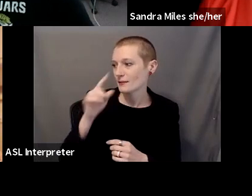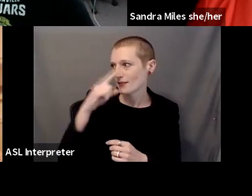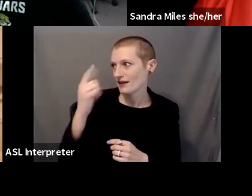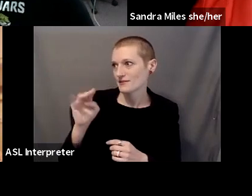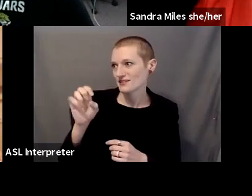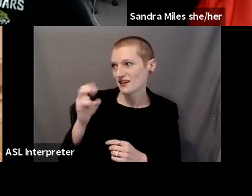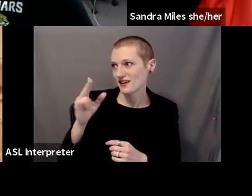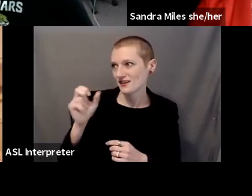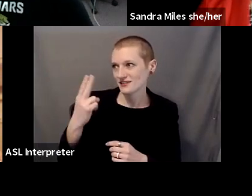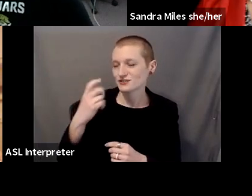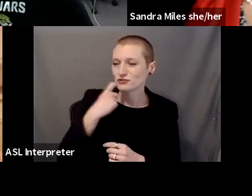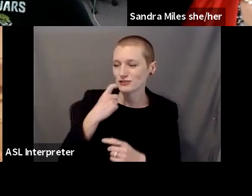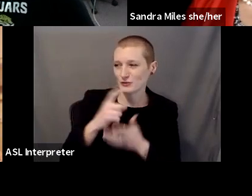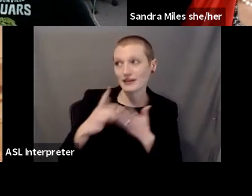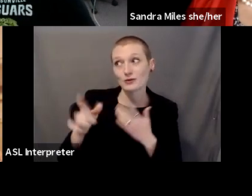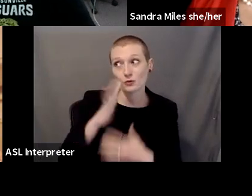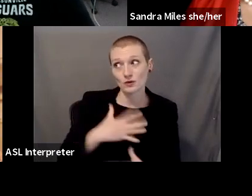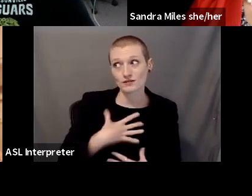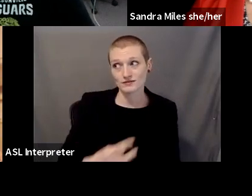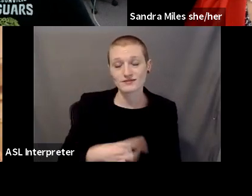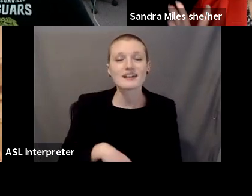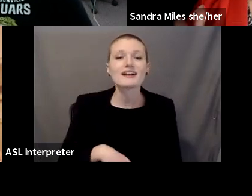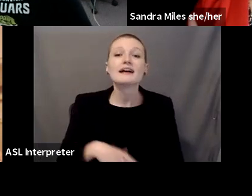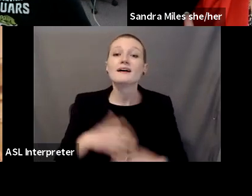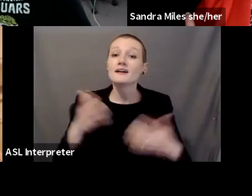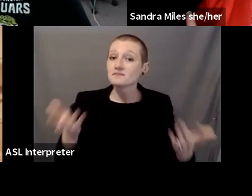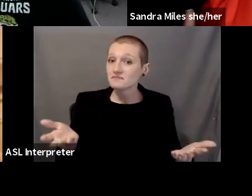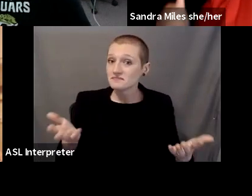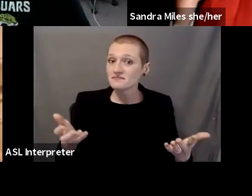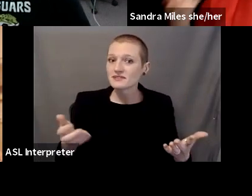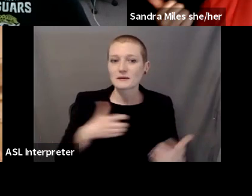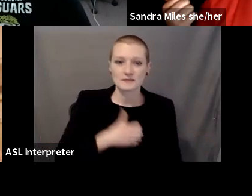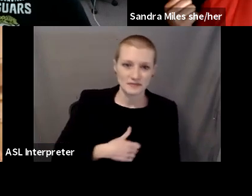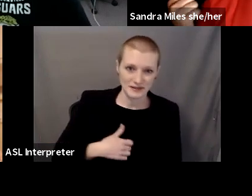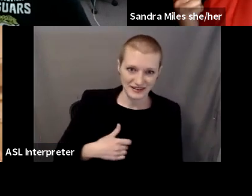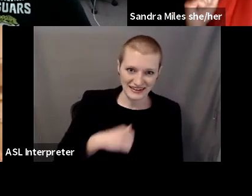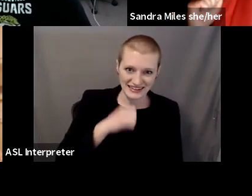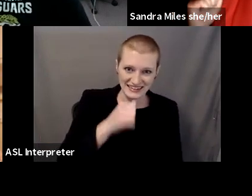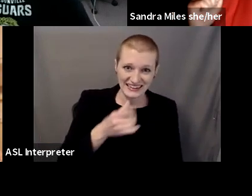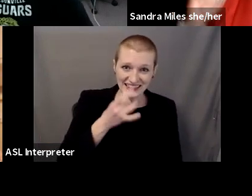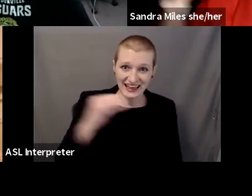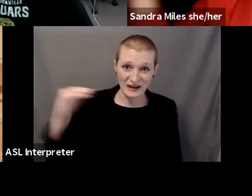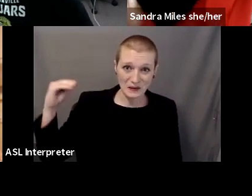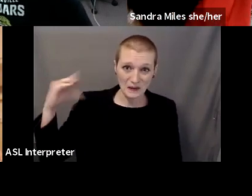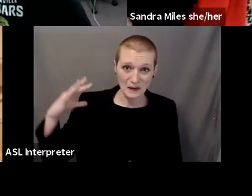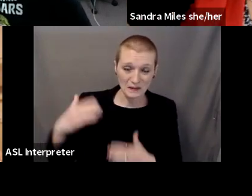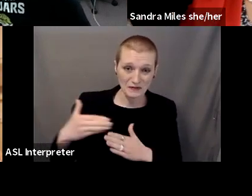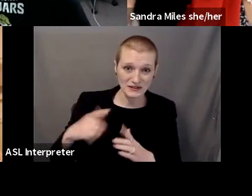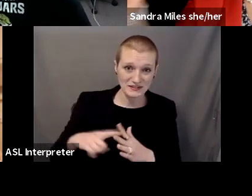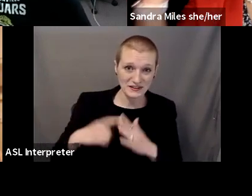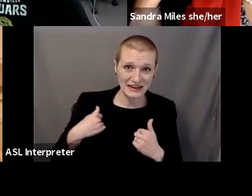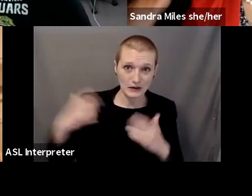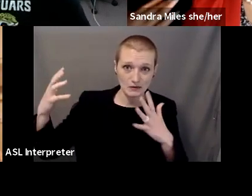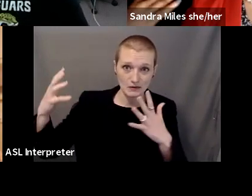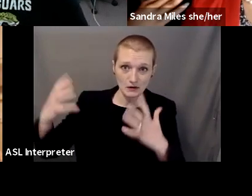it. So with that, I will close. First, let me apologize. I didn't turn my light on before we started, and now it has gotten dark. And